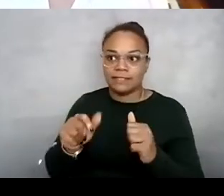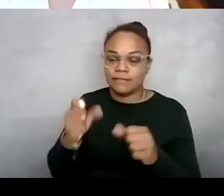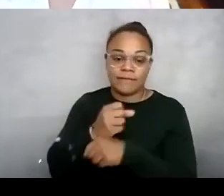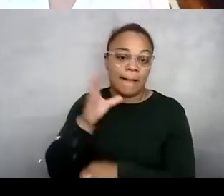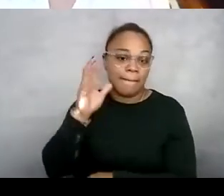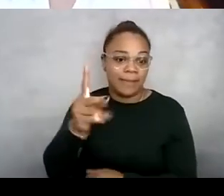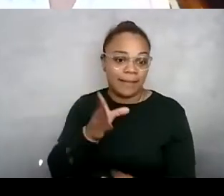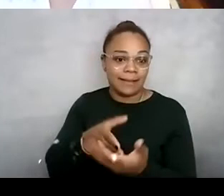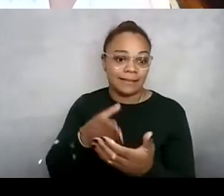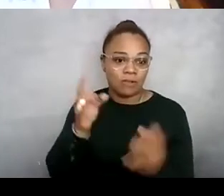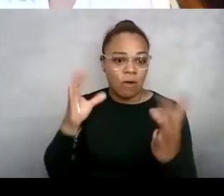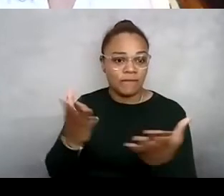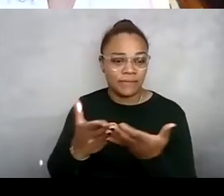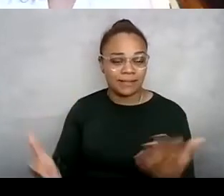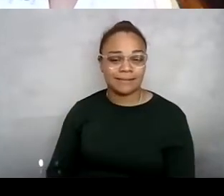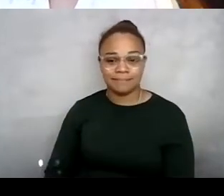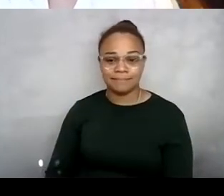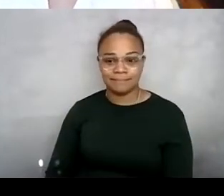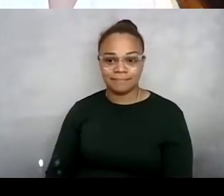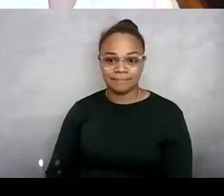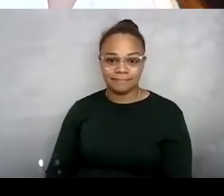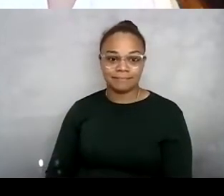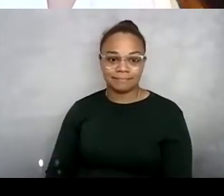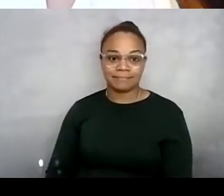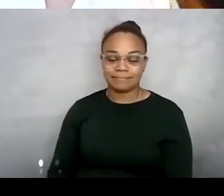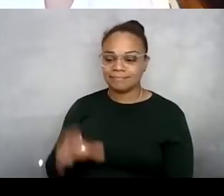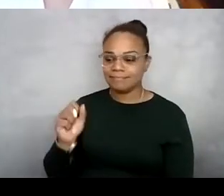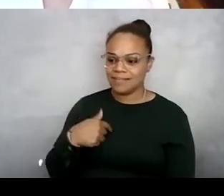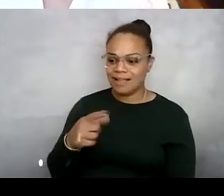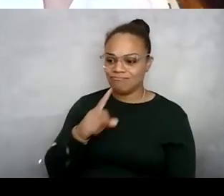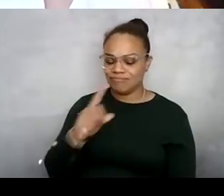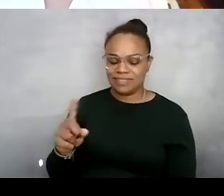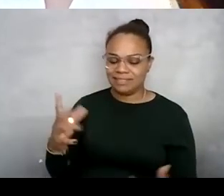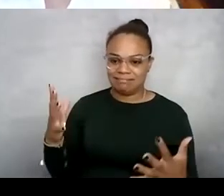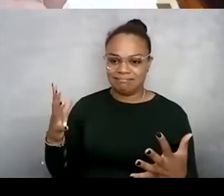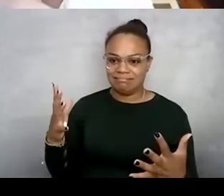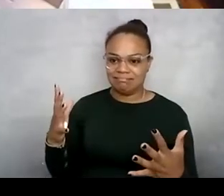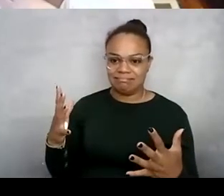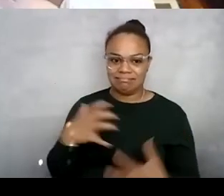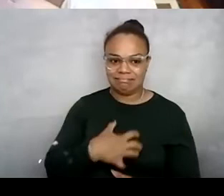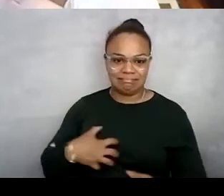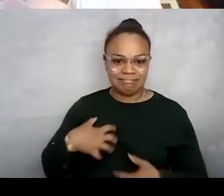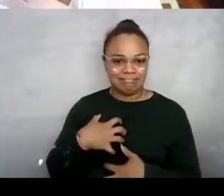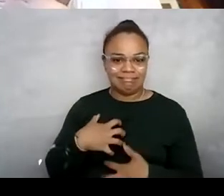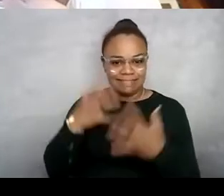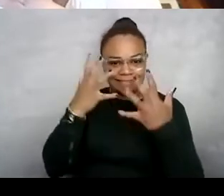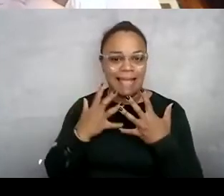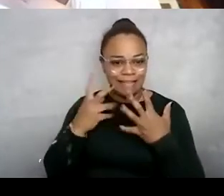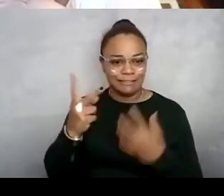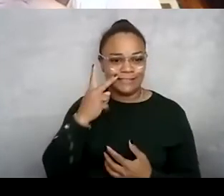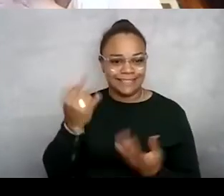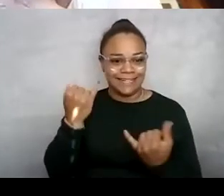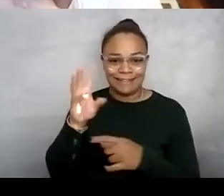these awful things. I am horrified to discover that it's 6 minutes of 5.